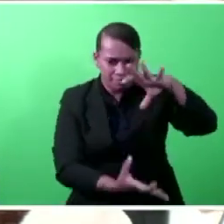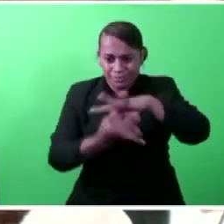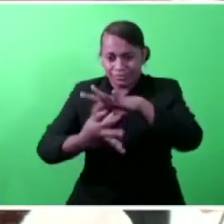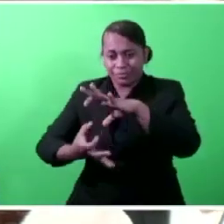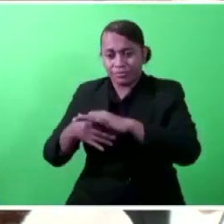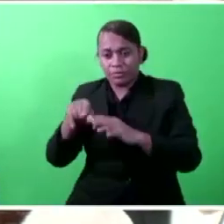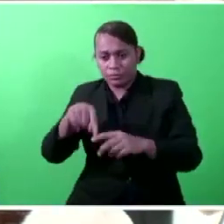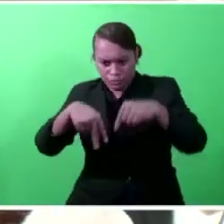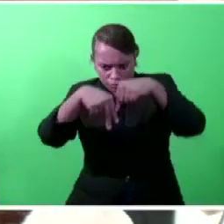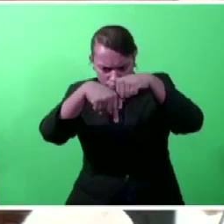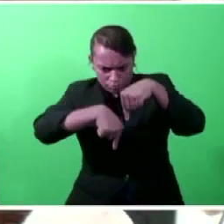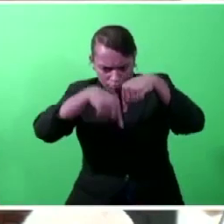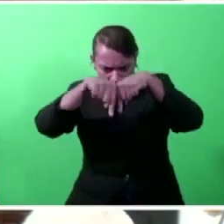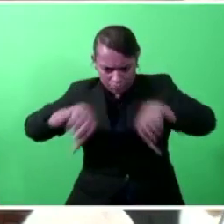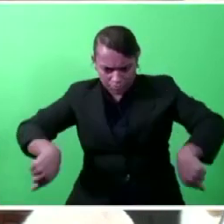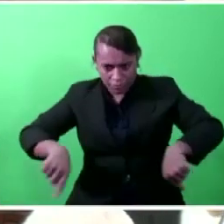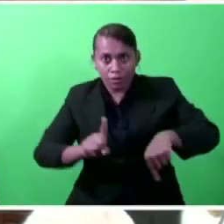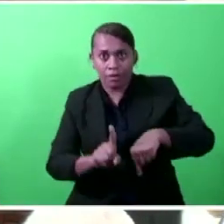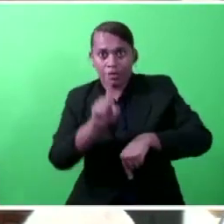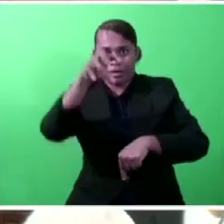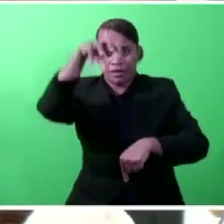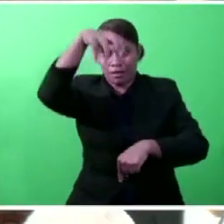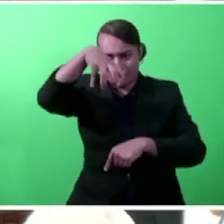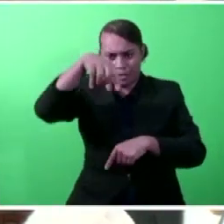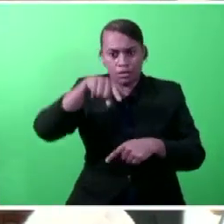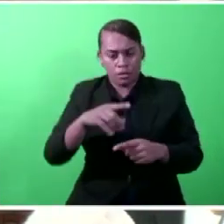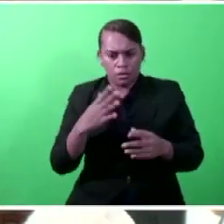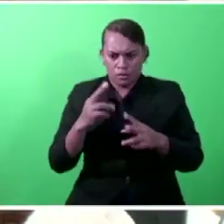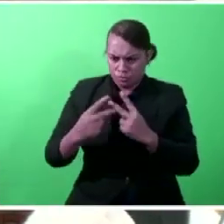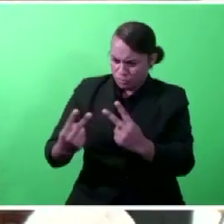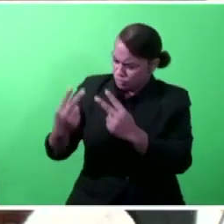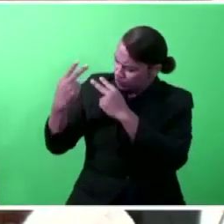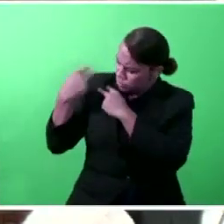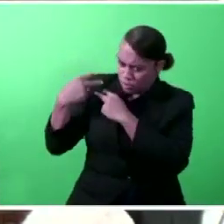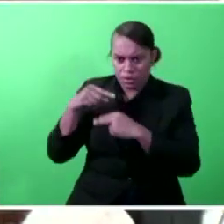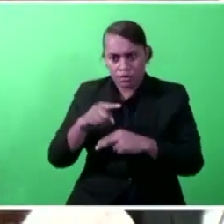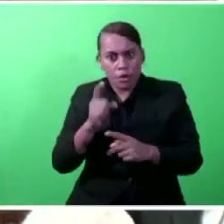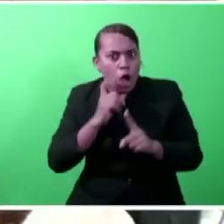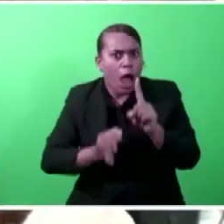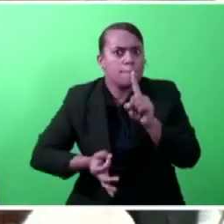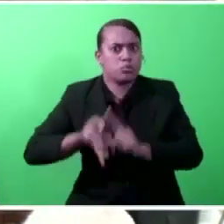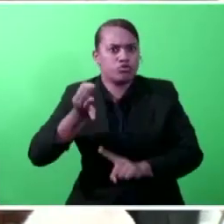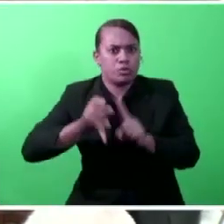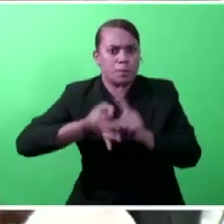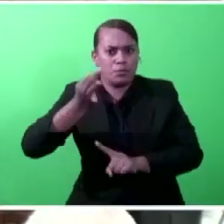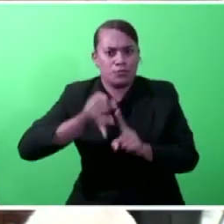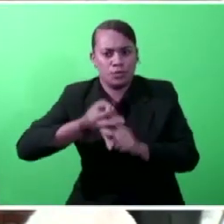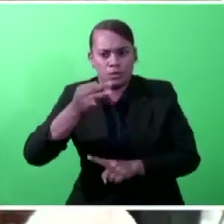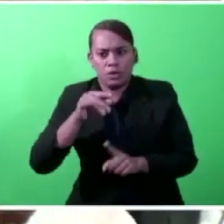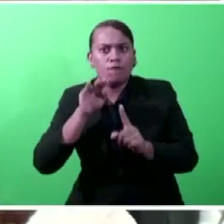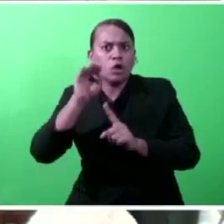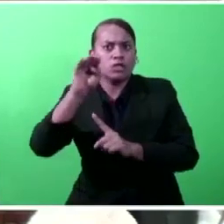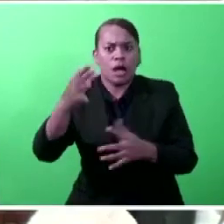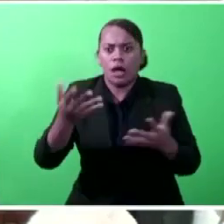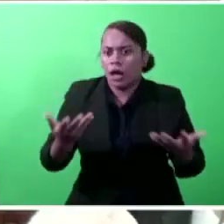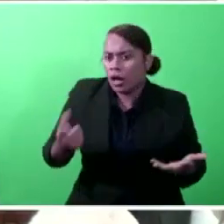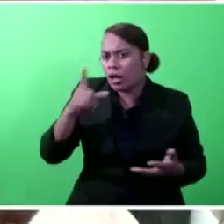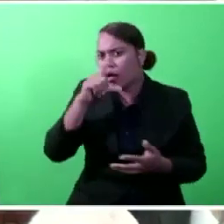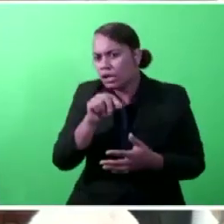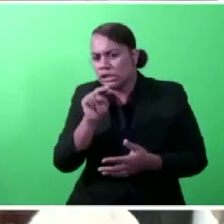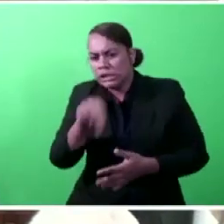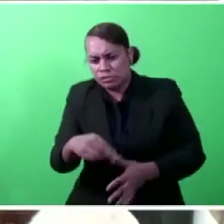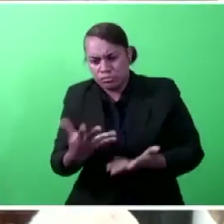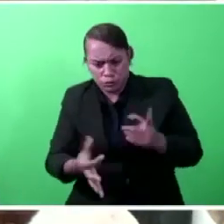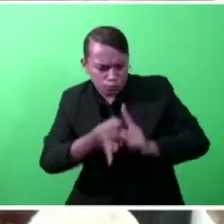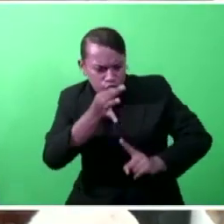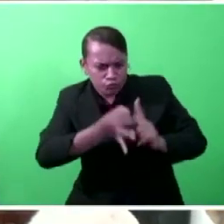review everything that happened in the month of March so that we can plan for improvements and address areas that will continue to require improvement. And